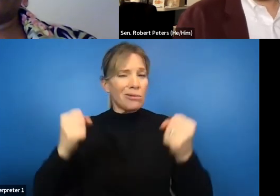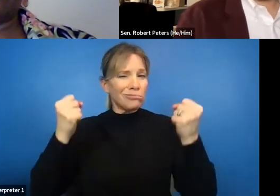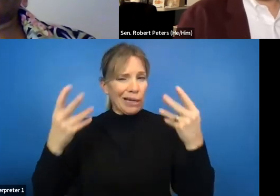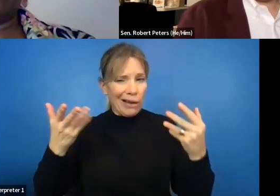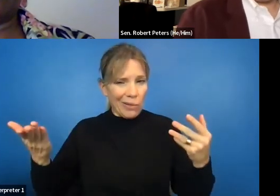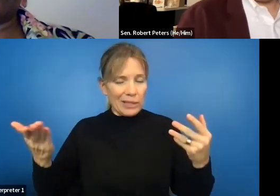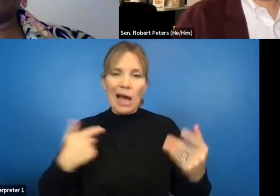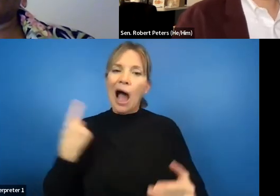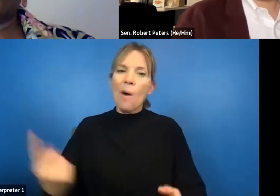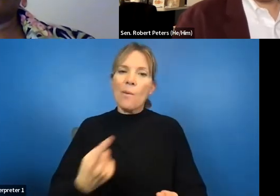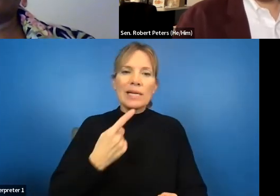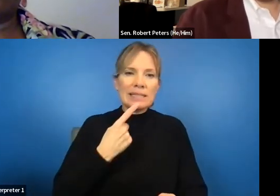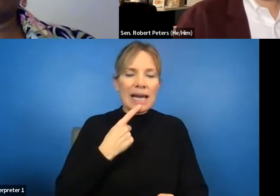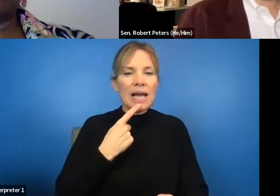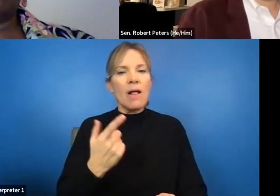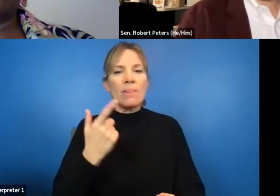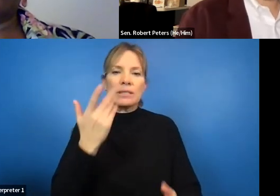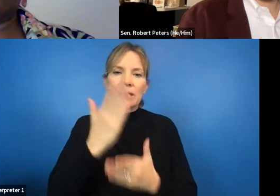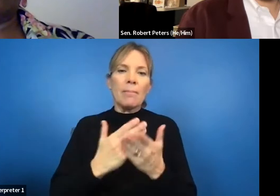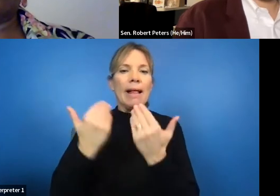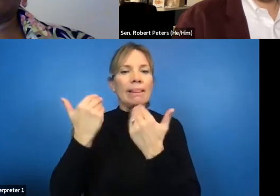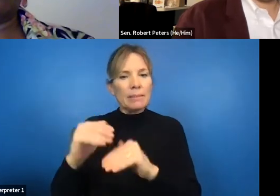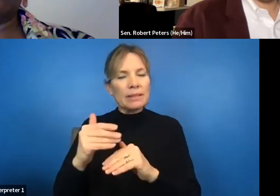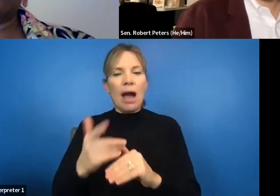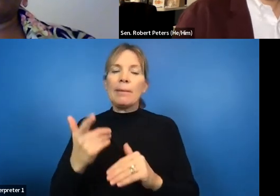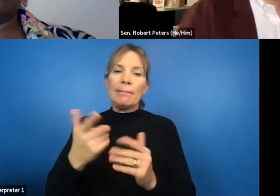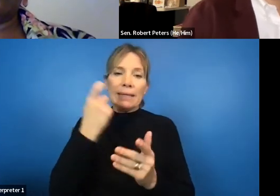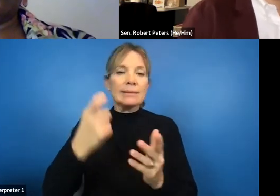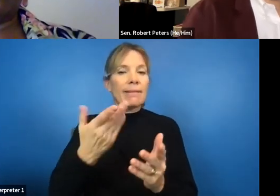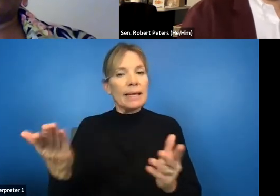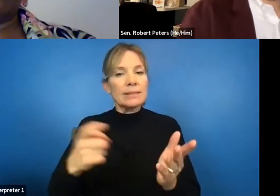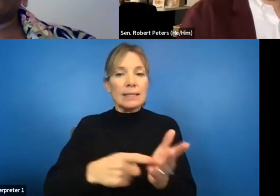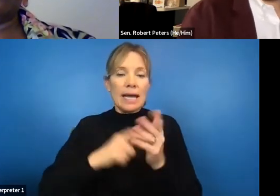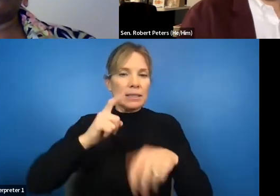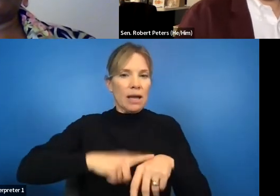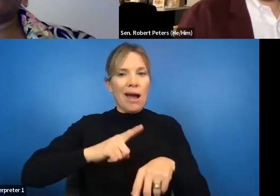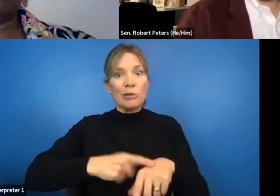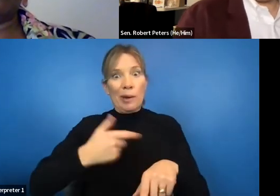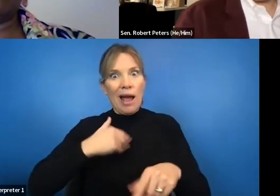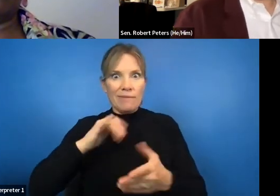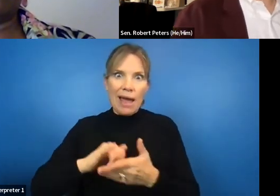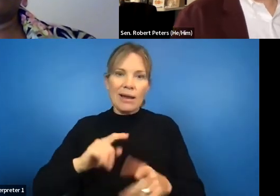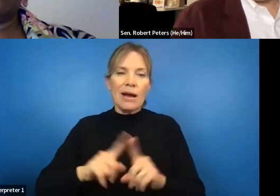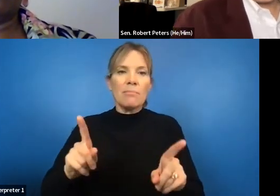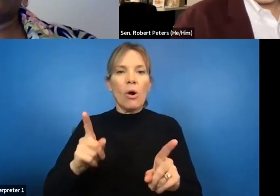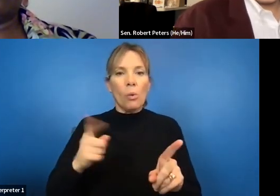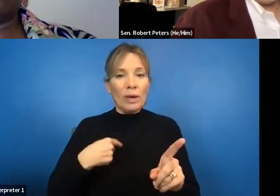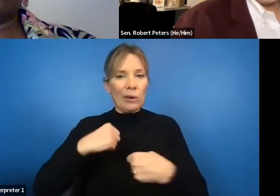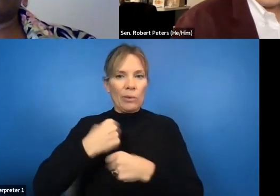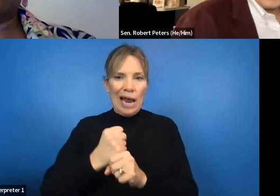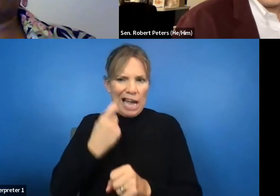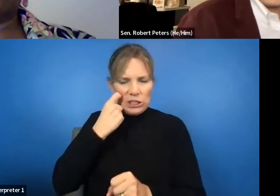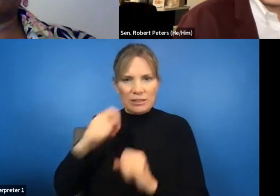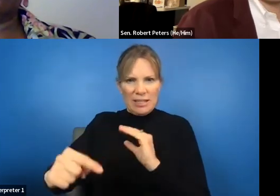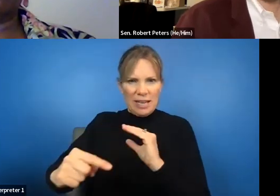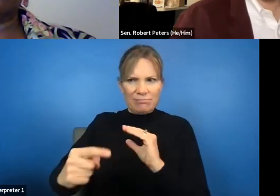like I always say, there's an implementation side to things and these things take time. So that exists. And then we did create, which I just got an